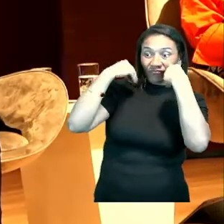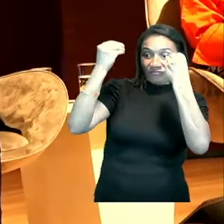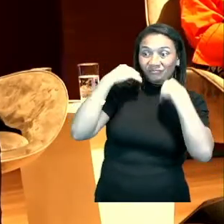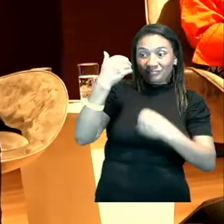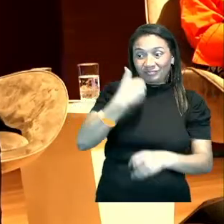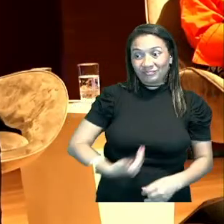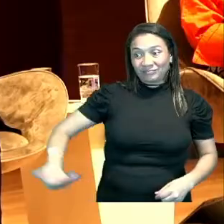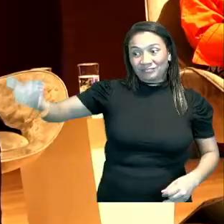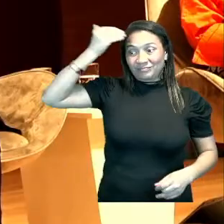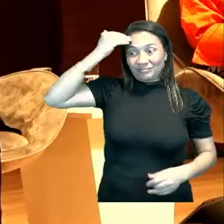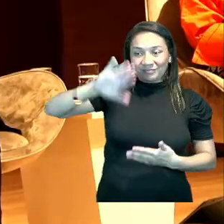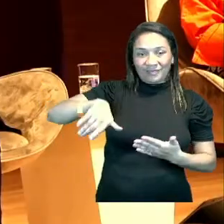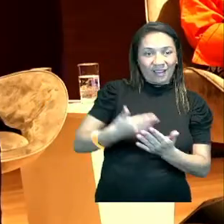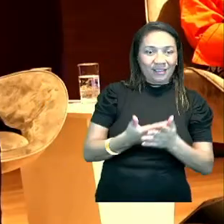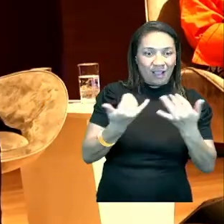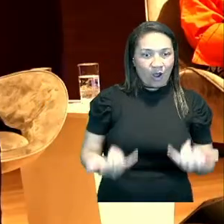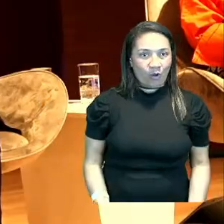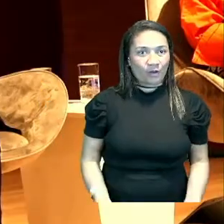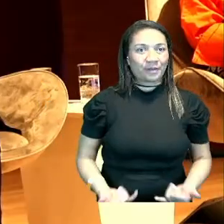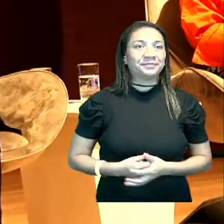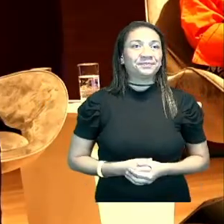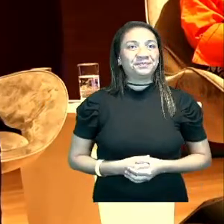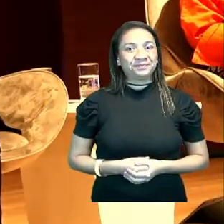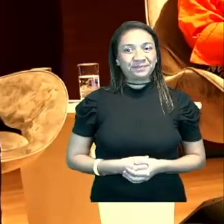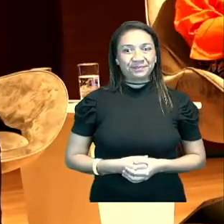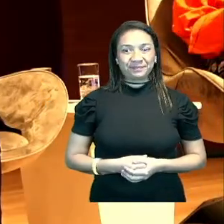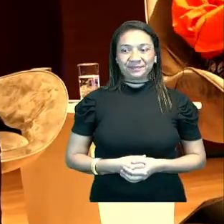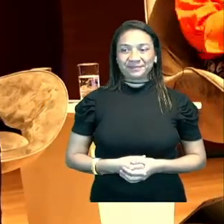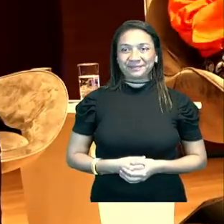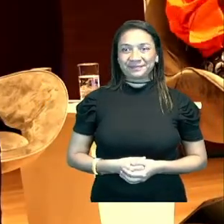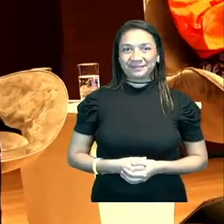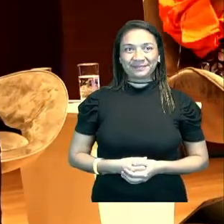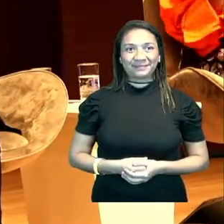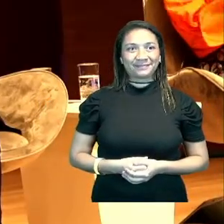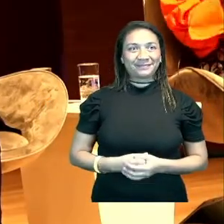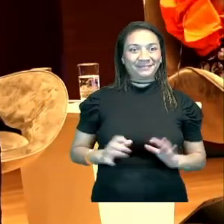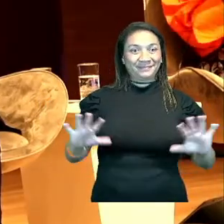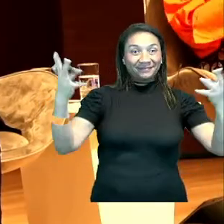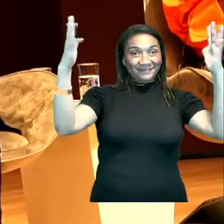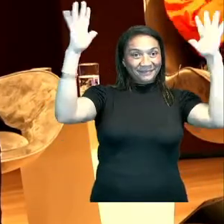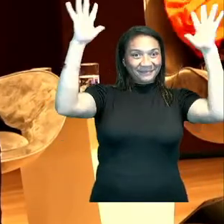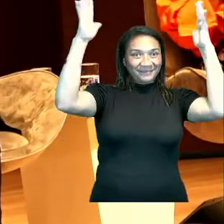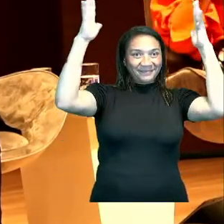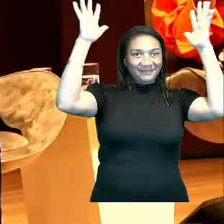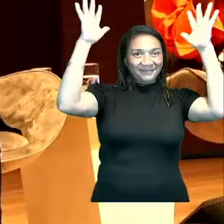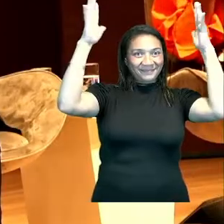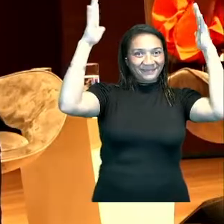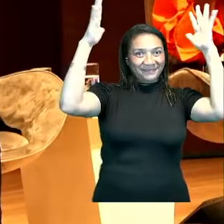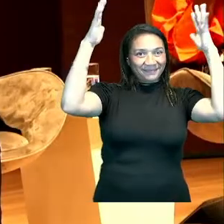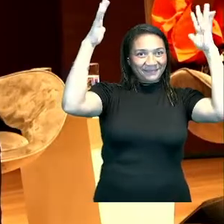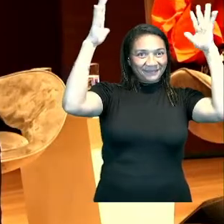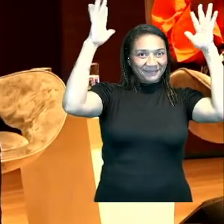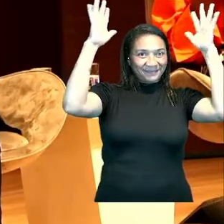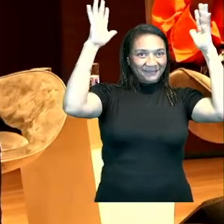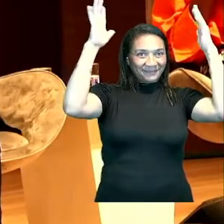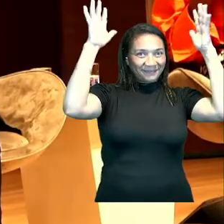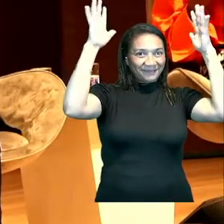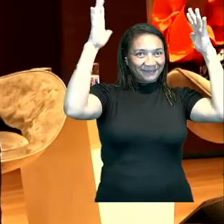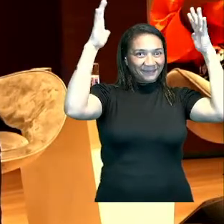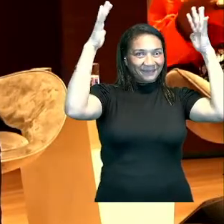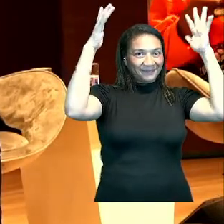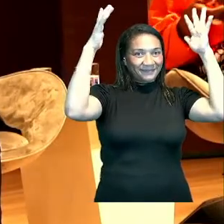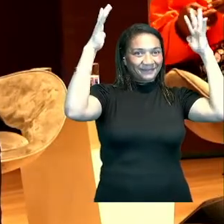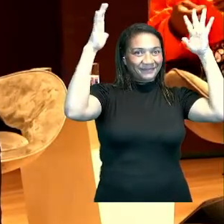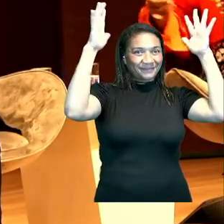portraying also has to do with this, with imposing yourselves and presenting culture. Thank you very much for being who you are.